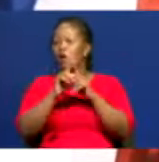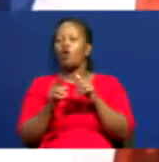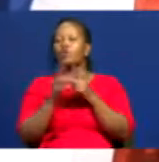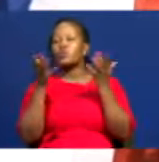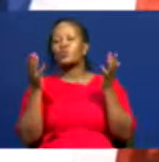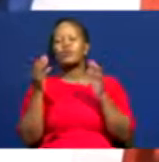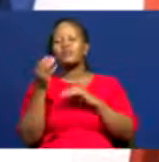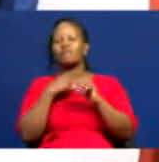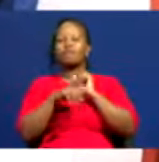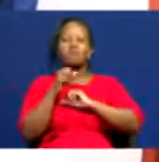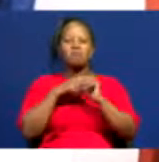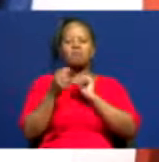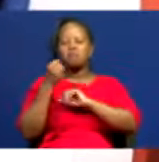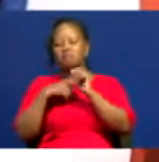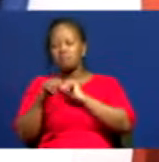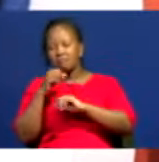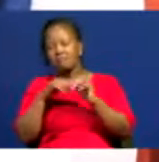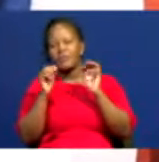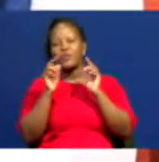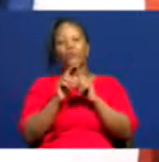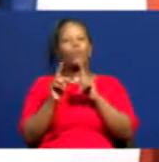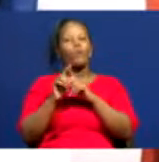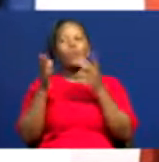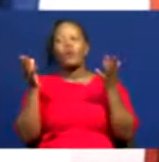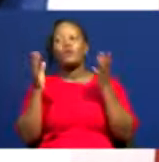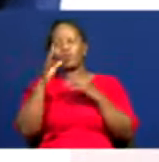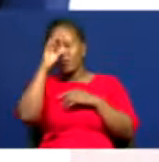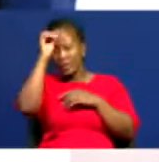bad governance practices, and